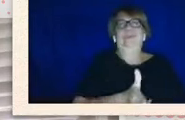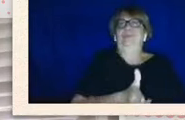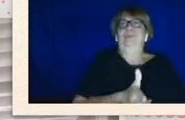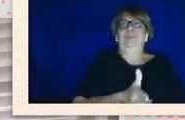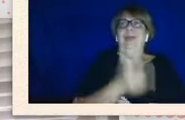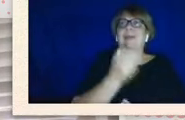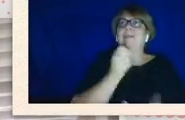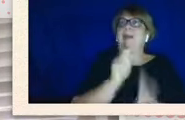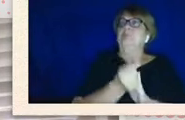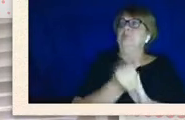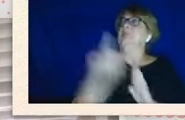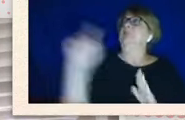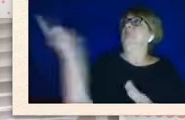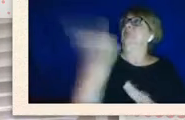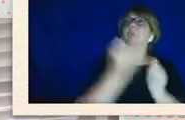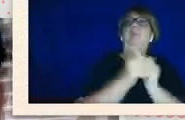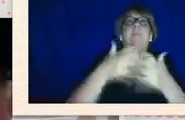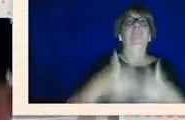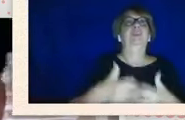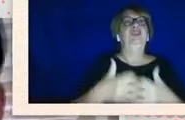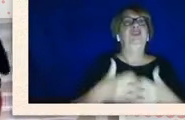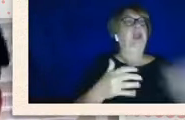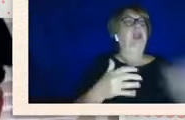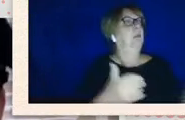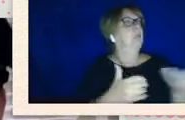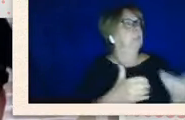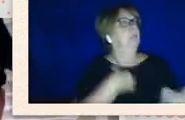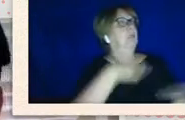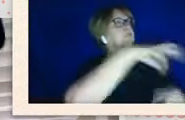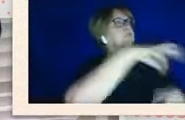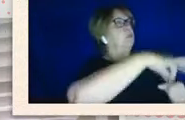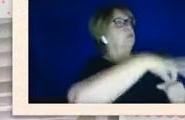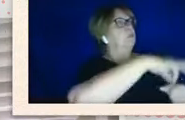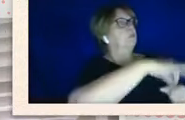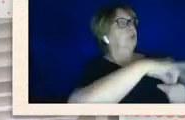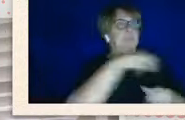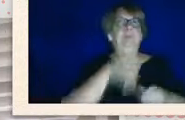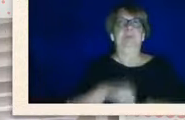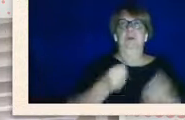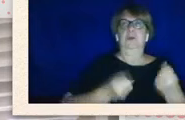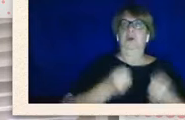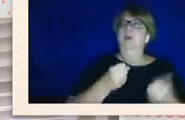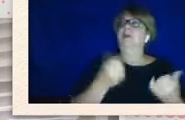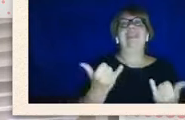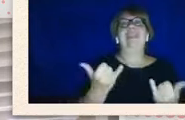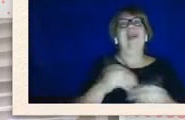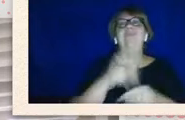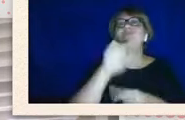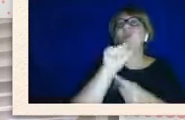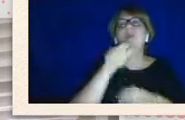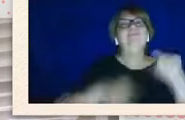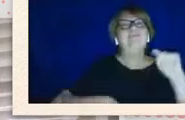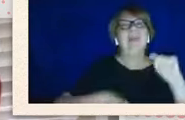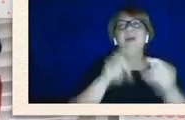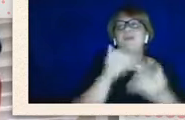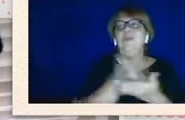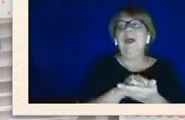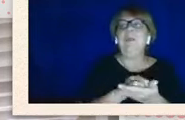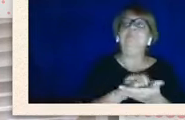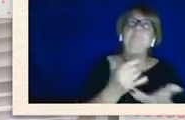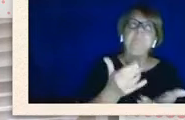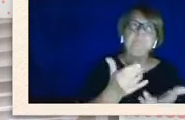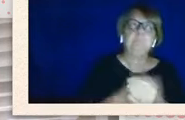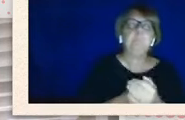with a machine comes out and you vote curbside. Right now, you're not able to do that in the state. Presumably, the state would be able